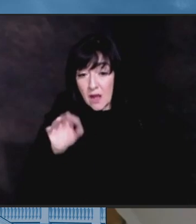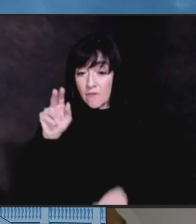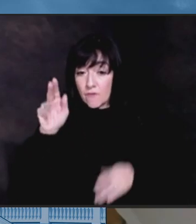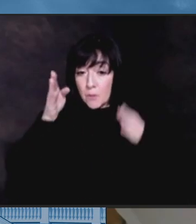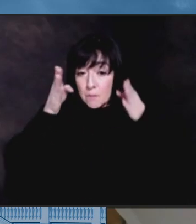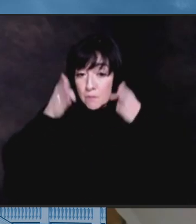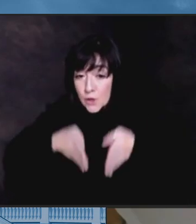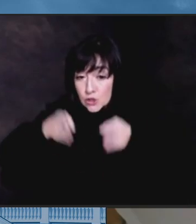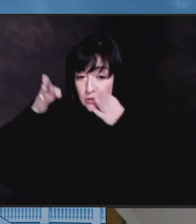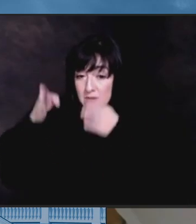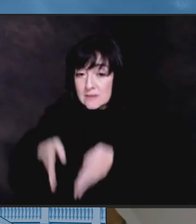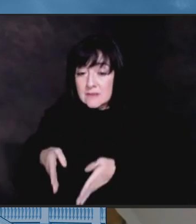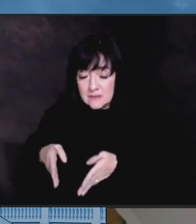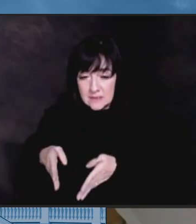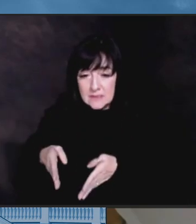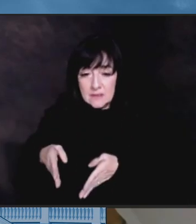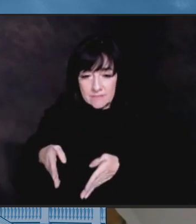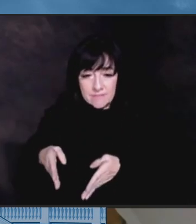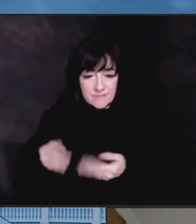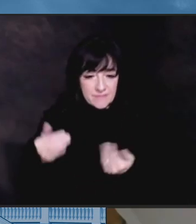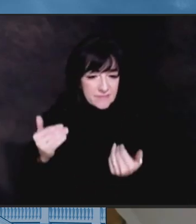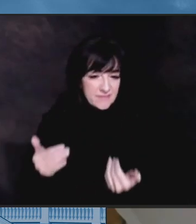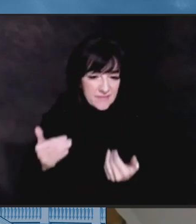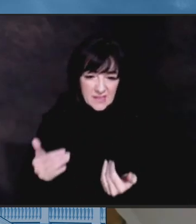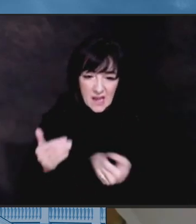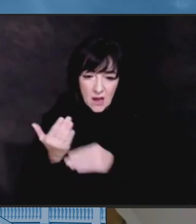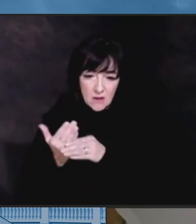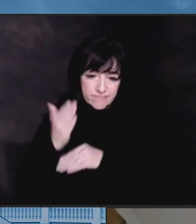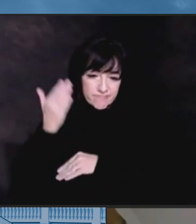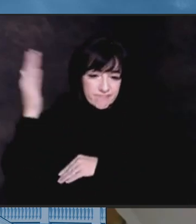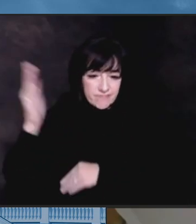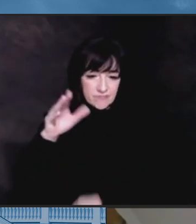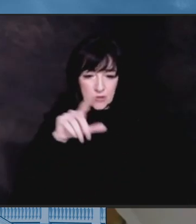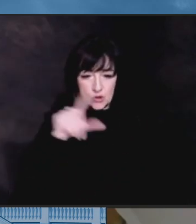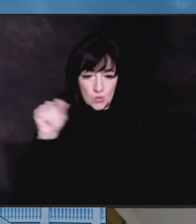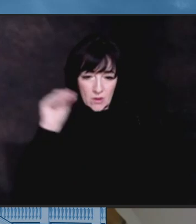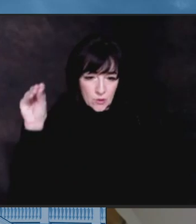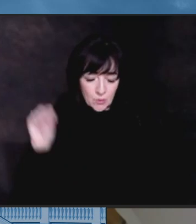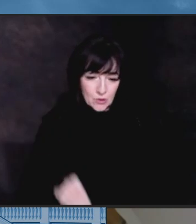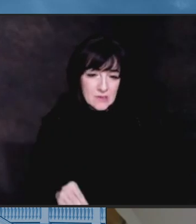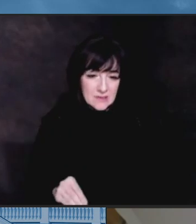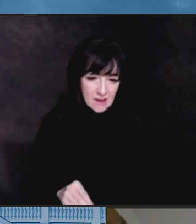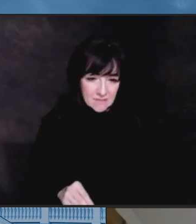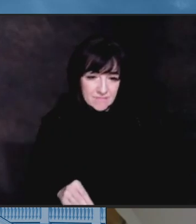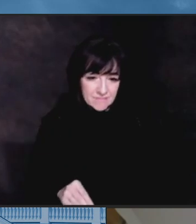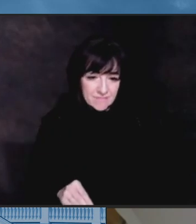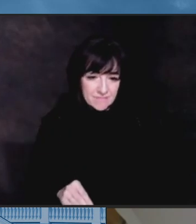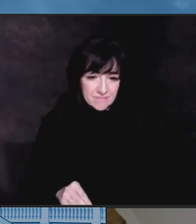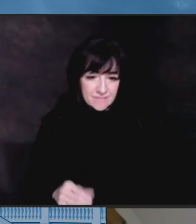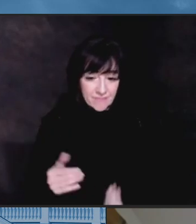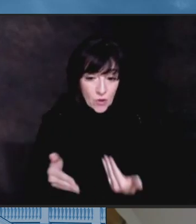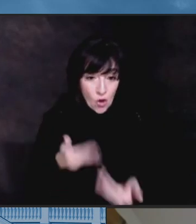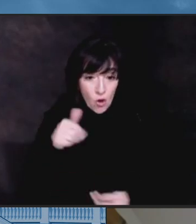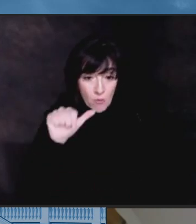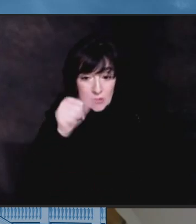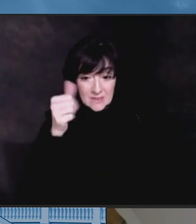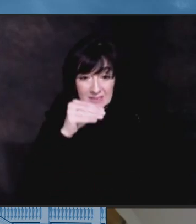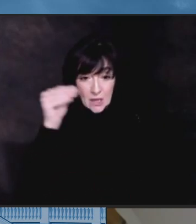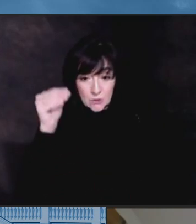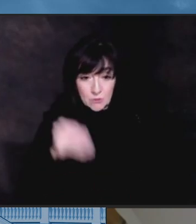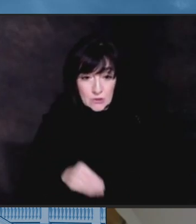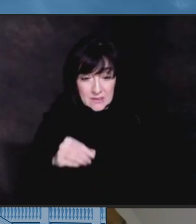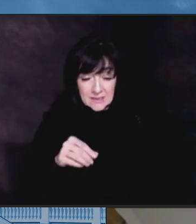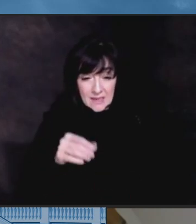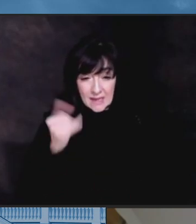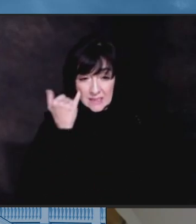positive in double digits now, almost over 20%, and then almost 10% on the 7-day moving